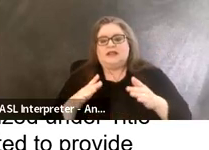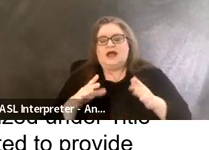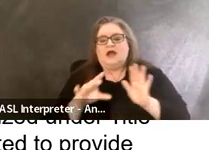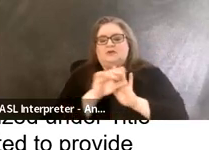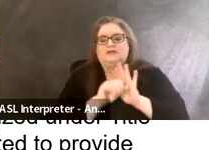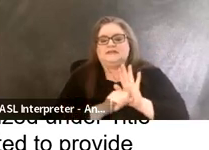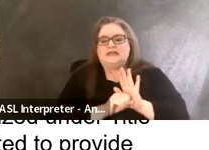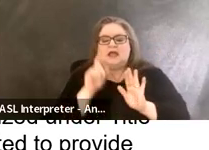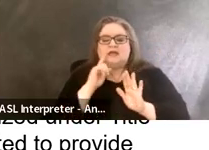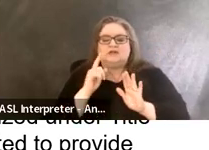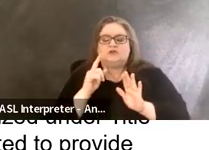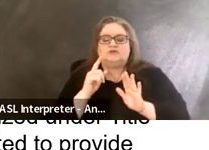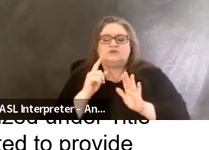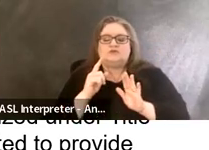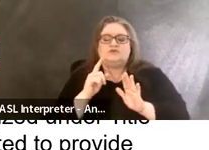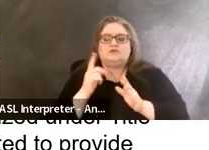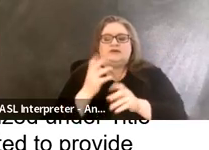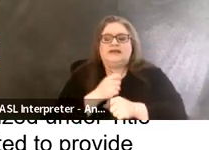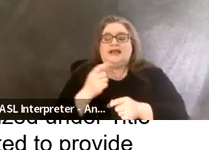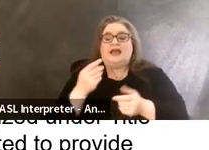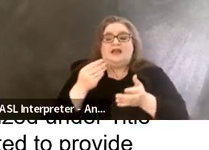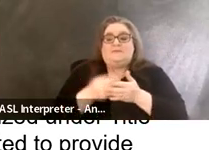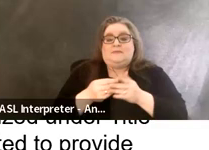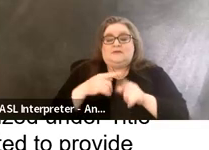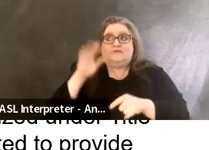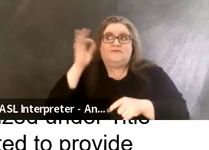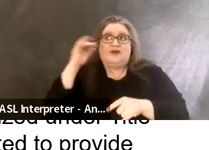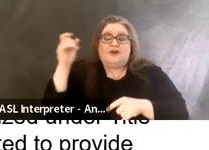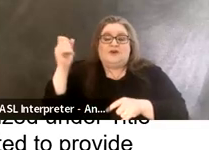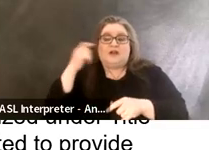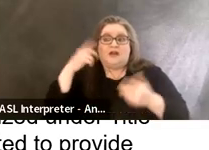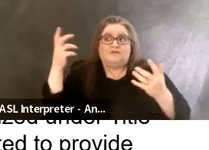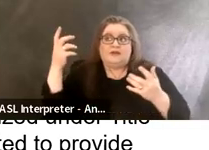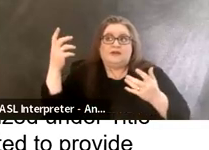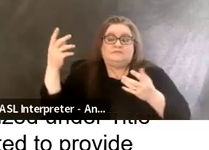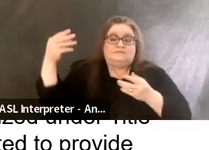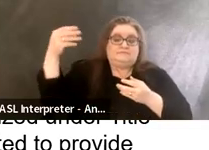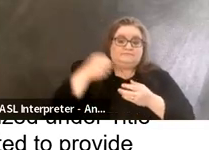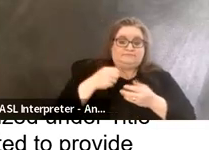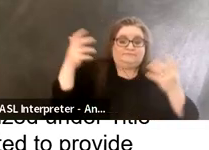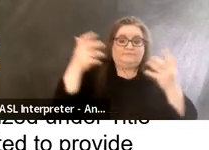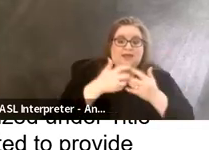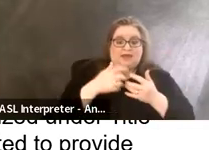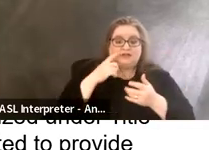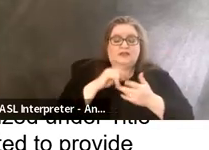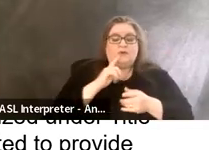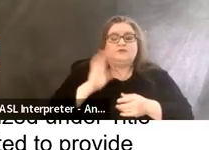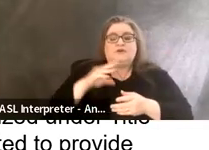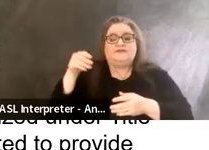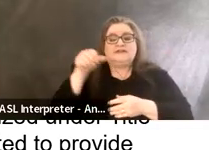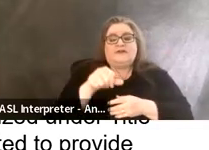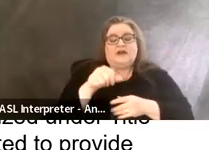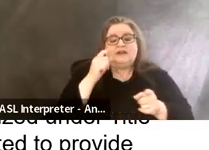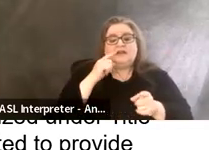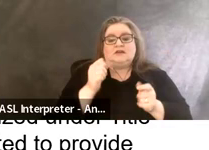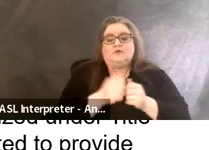to receive federal matching funds for institutional services that had been previously funded